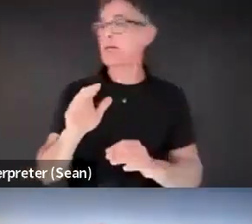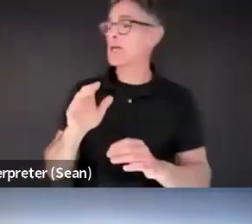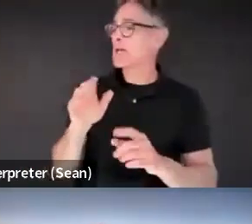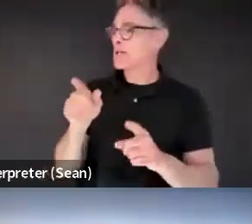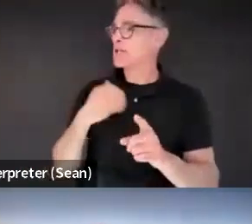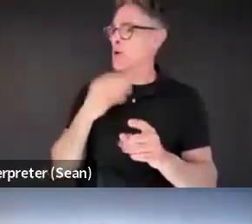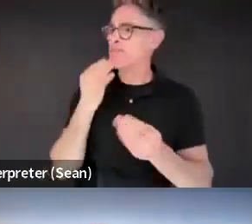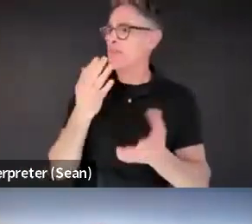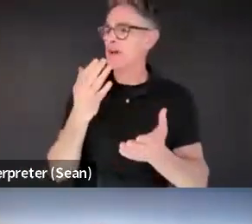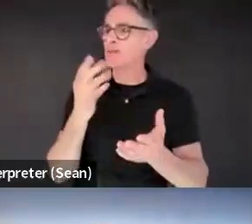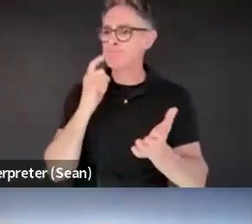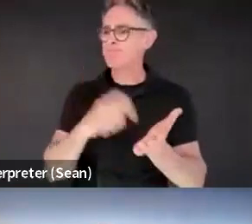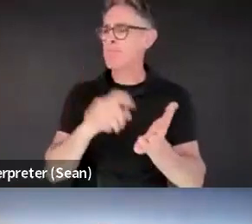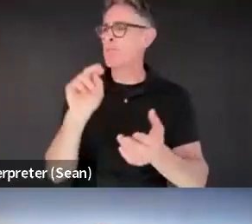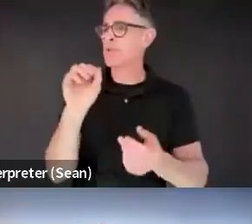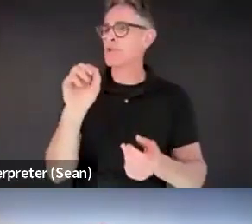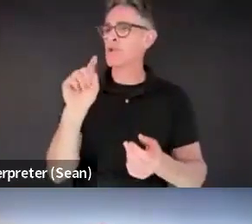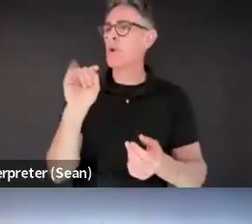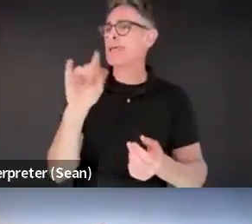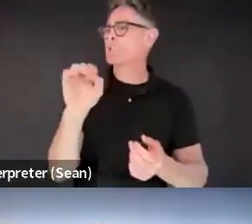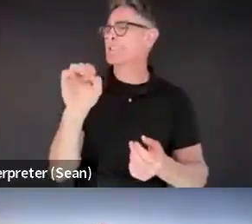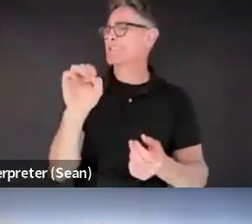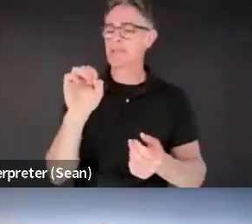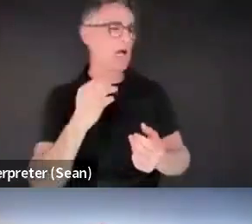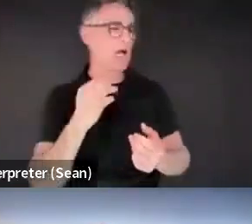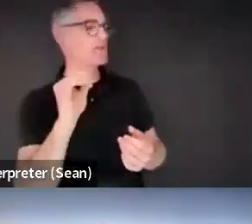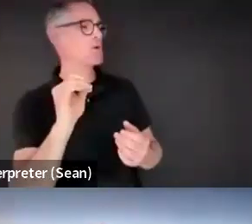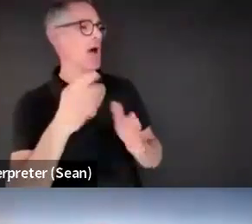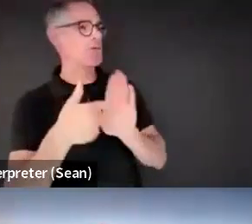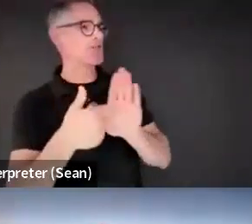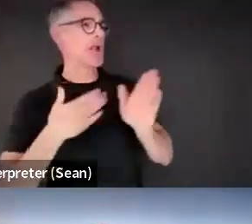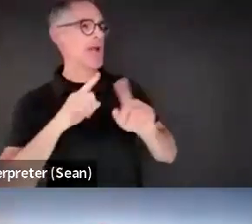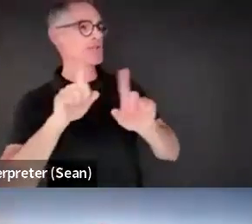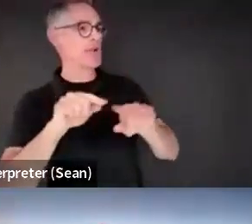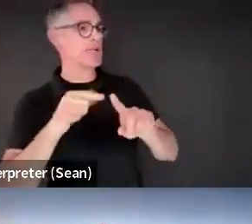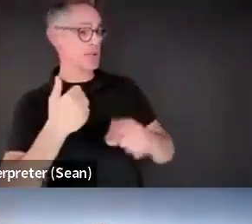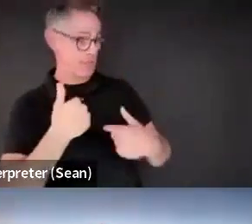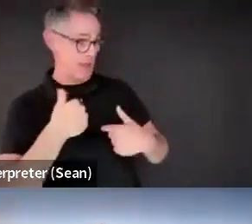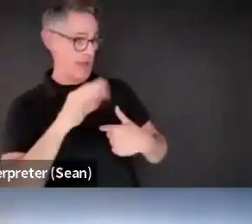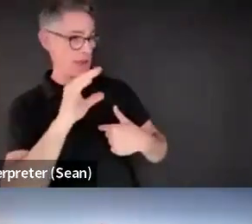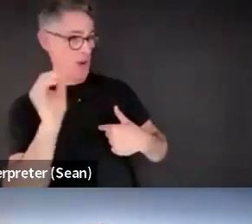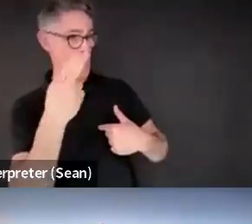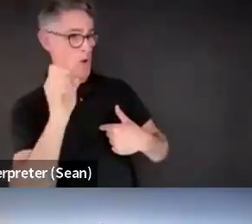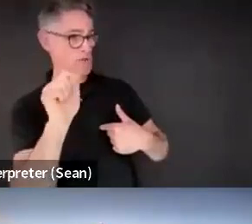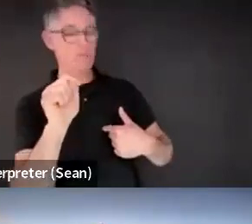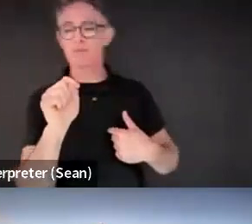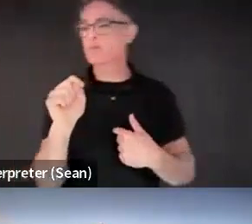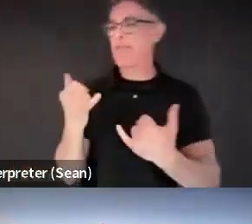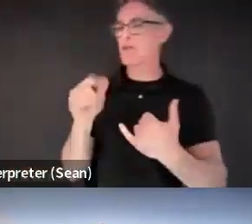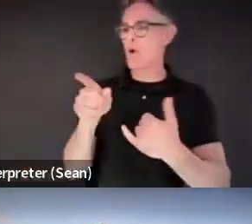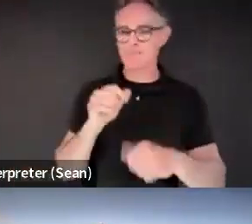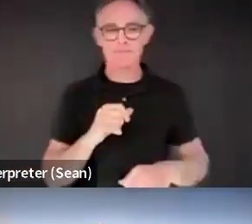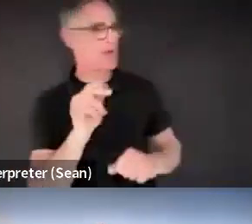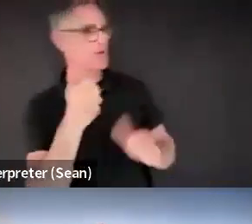the notice handy? I for it? do. I will share my Cool. screen. Do I have co-host permission? You do now. Okay,